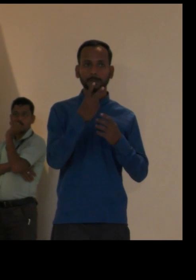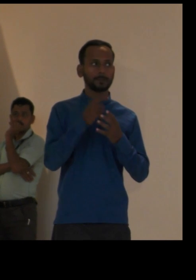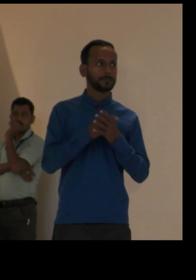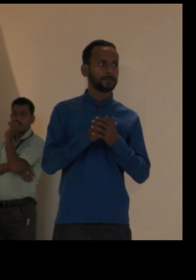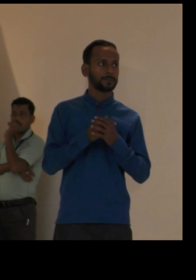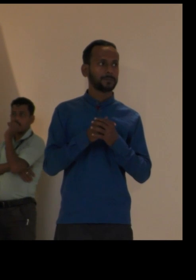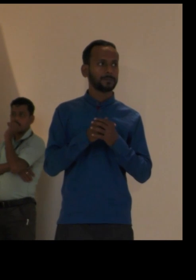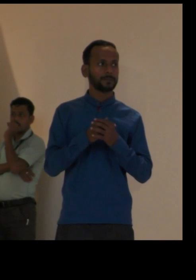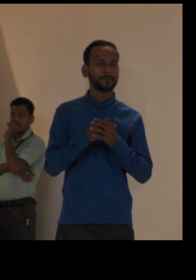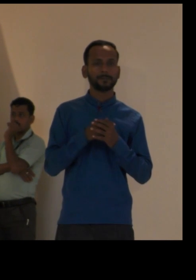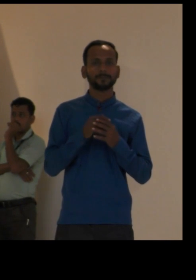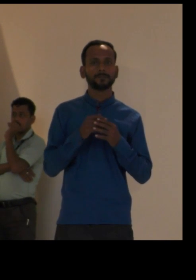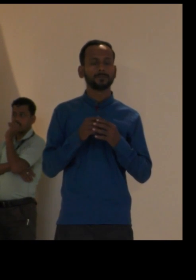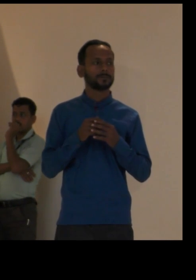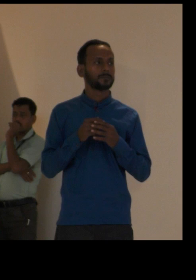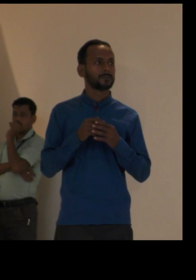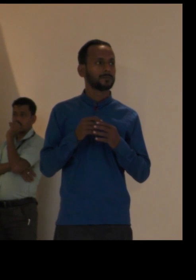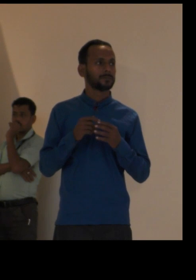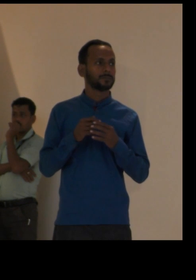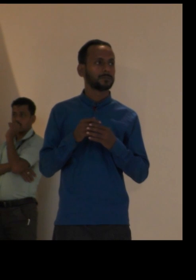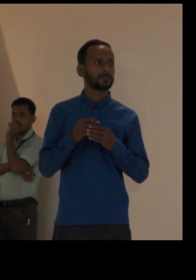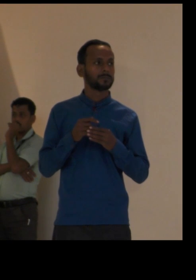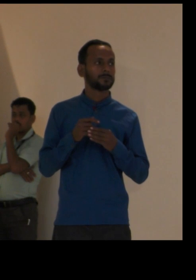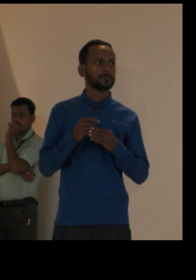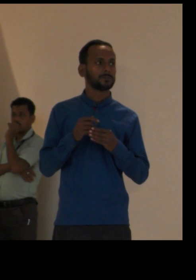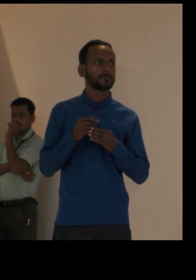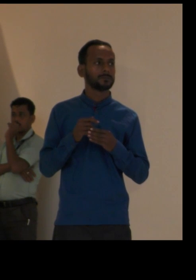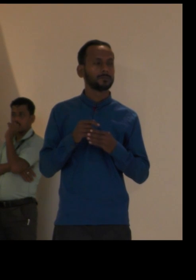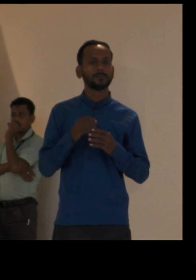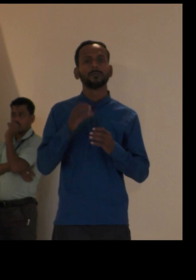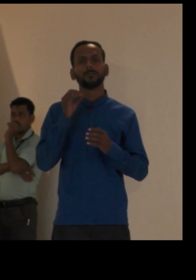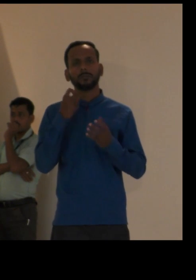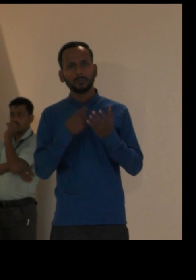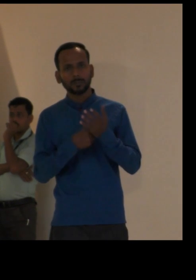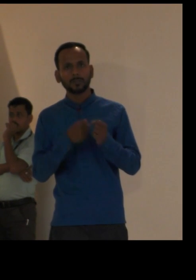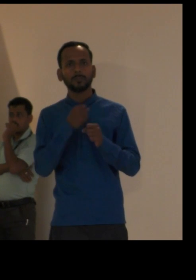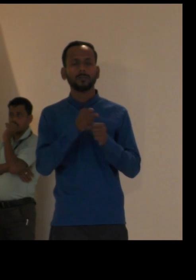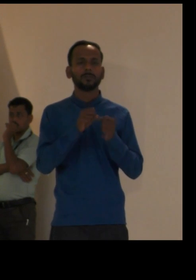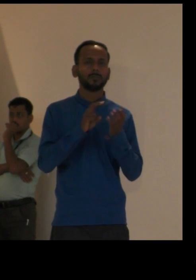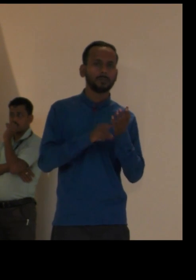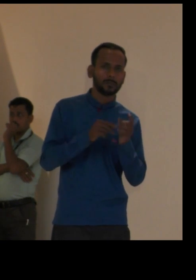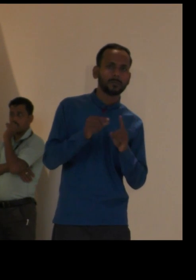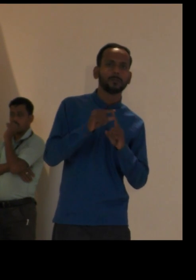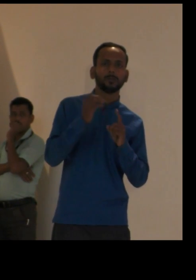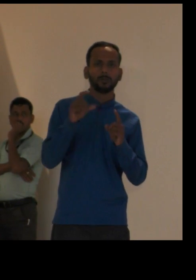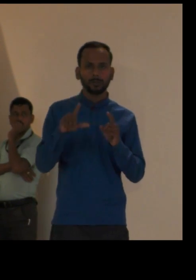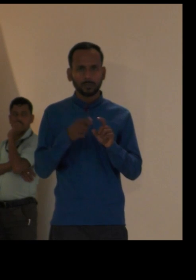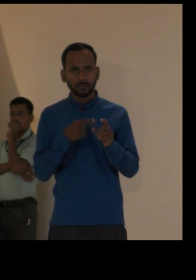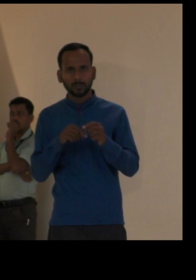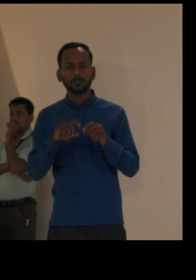Aru has just listed out, which is the staffing of the organization, the policies that you make to keep